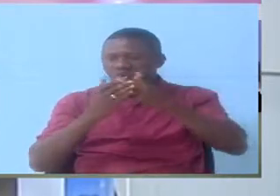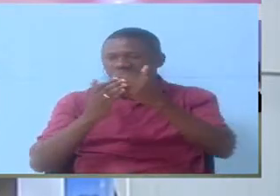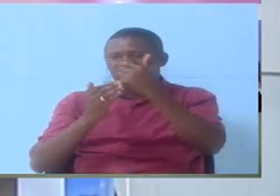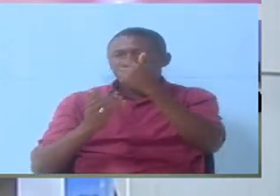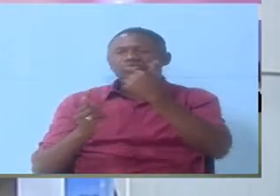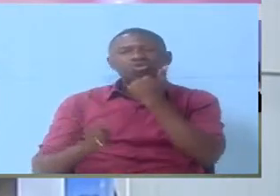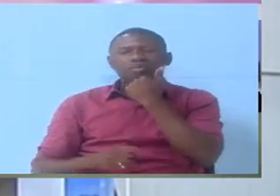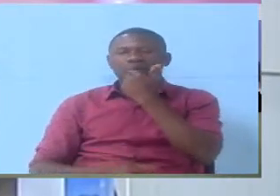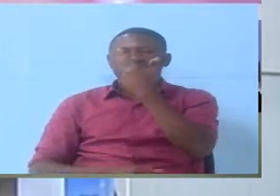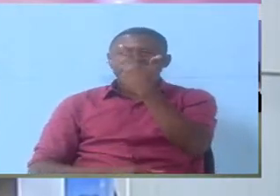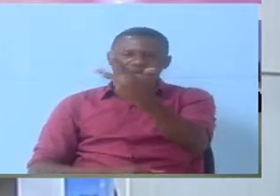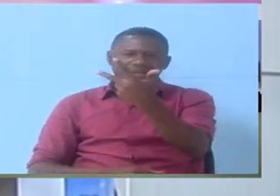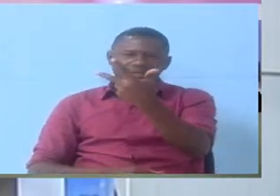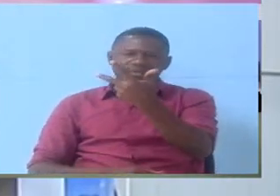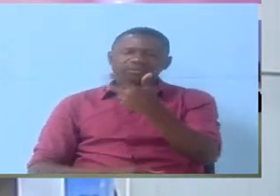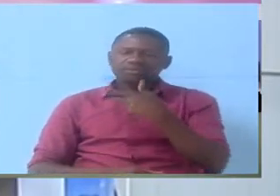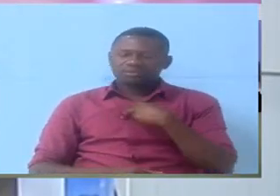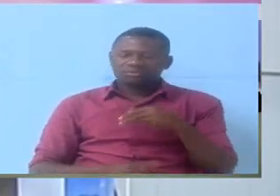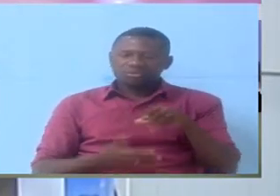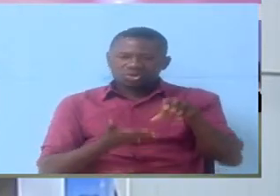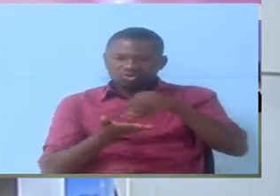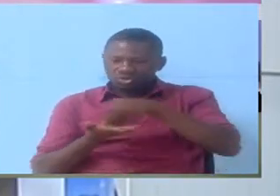1, 2, 3, up to 8, so I took these monies,